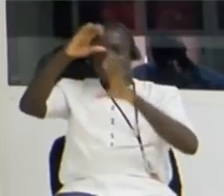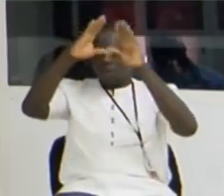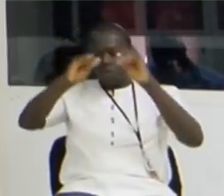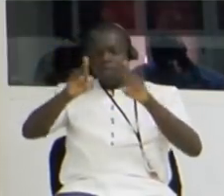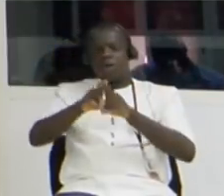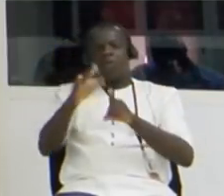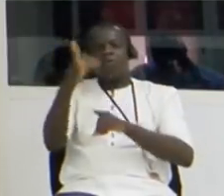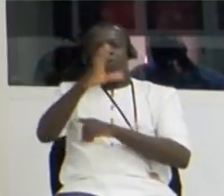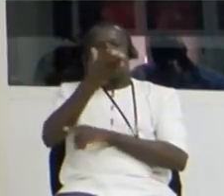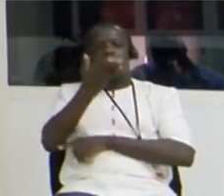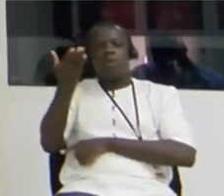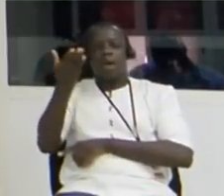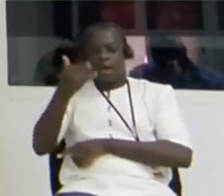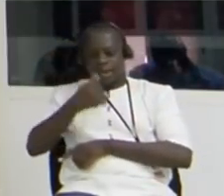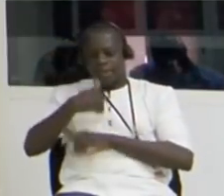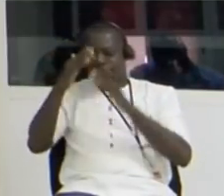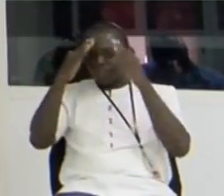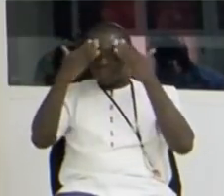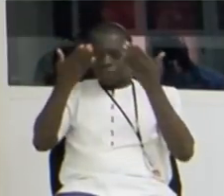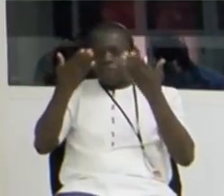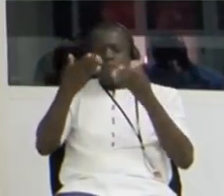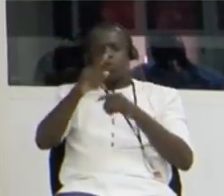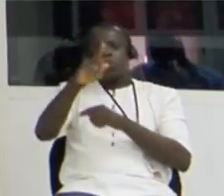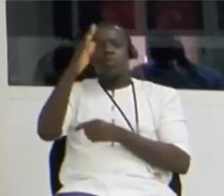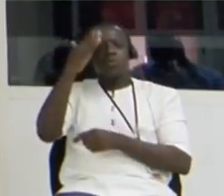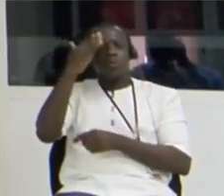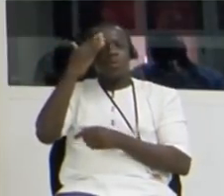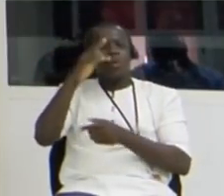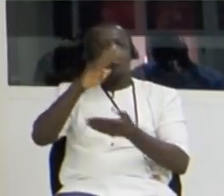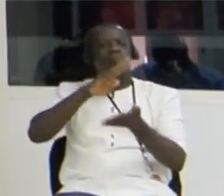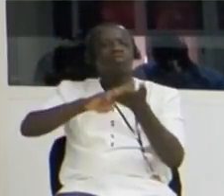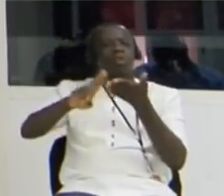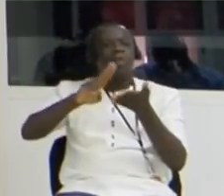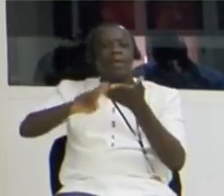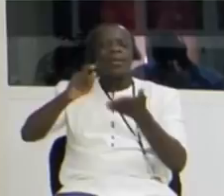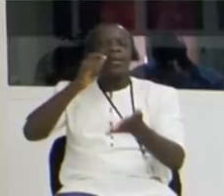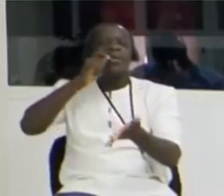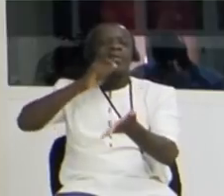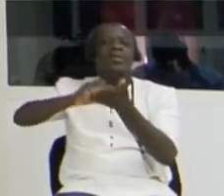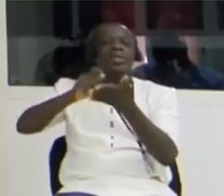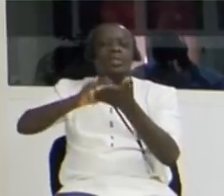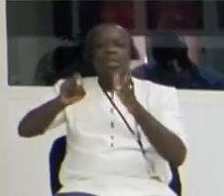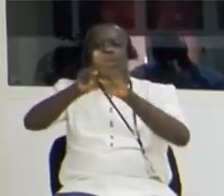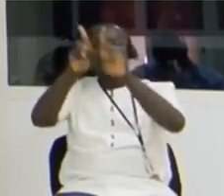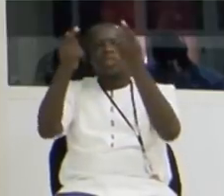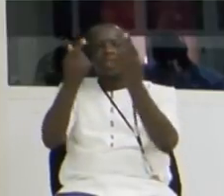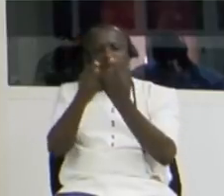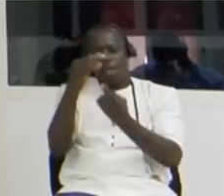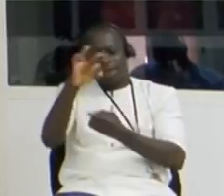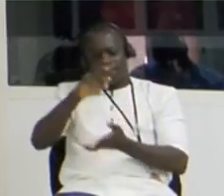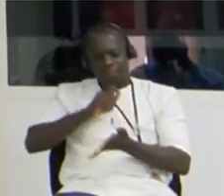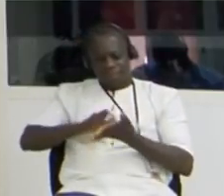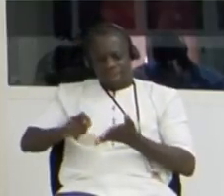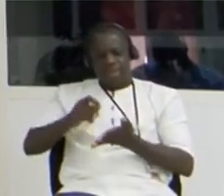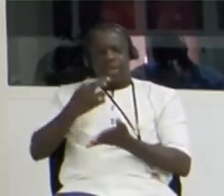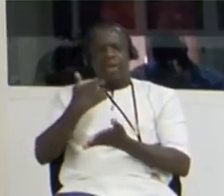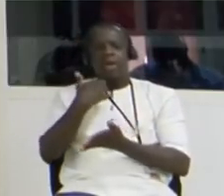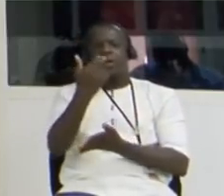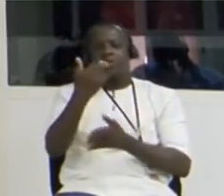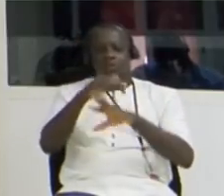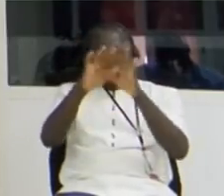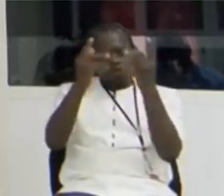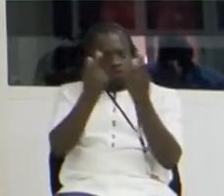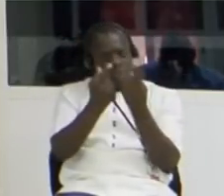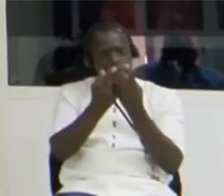know, but it's from the Secretary General is the head of the Civil Service. So when they write and request, that's